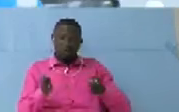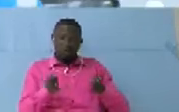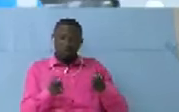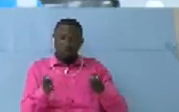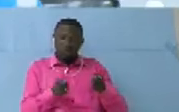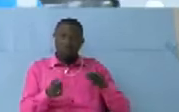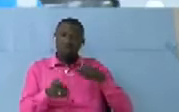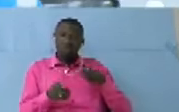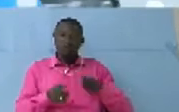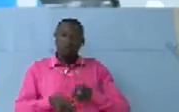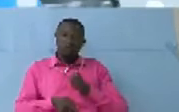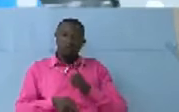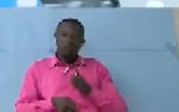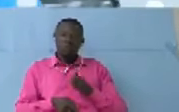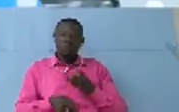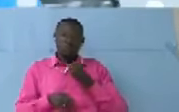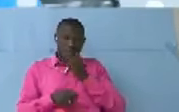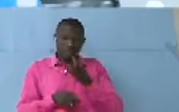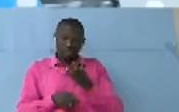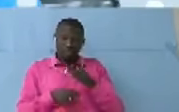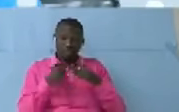Yes,